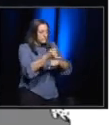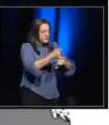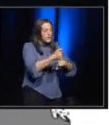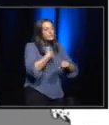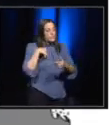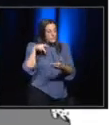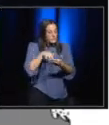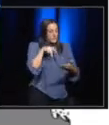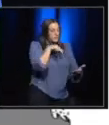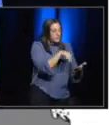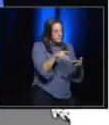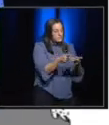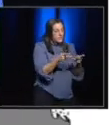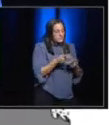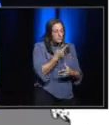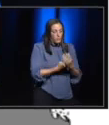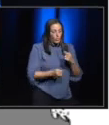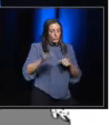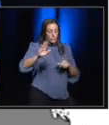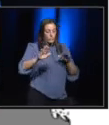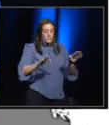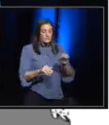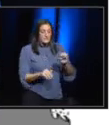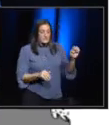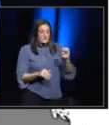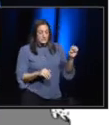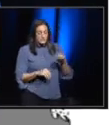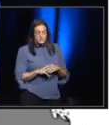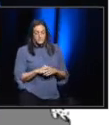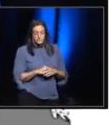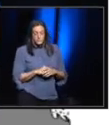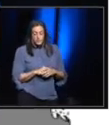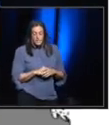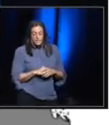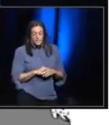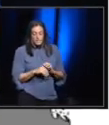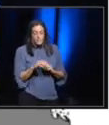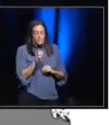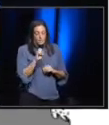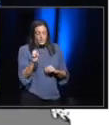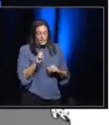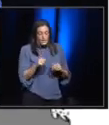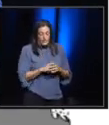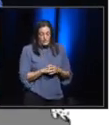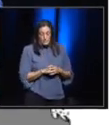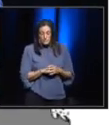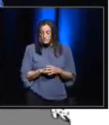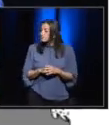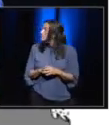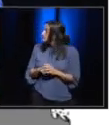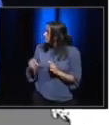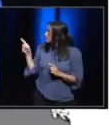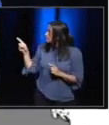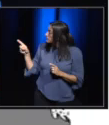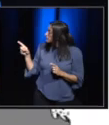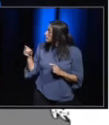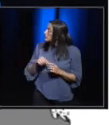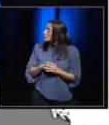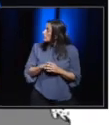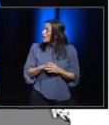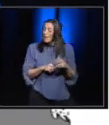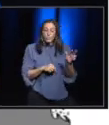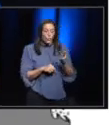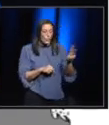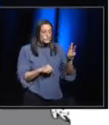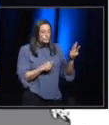The original study site on the east side of Peron Peninsula right there, out of the Monkey Mia campground, and in the Western Gulf,